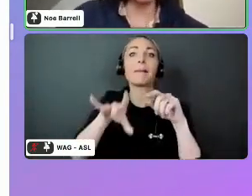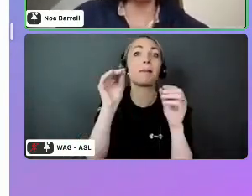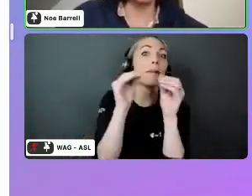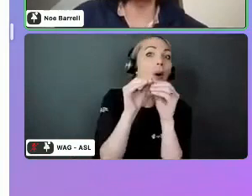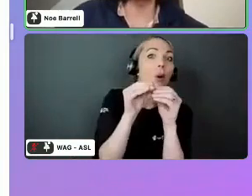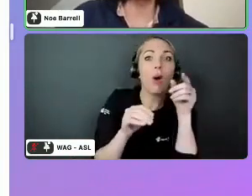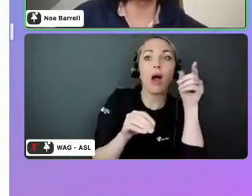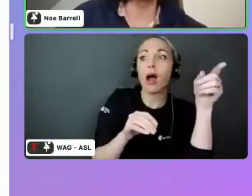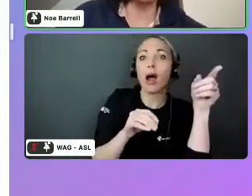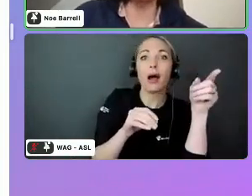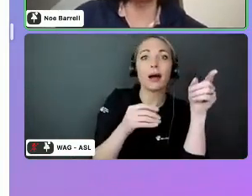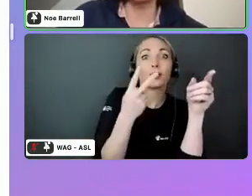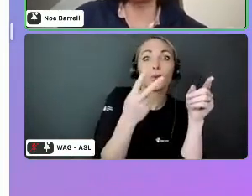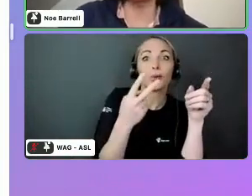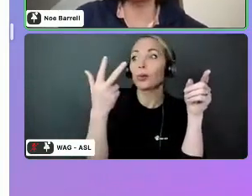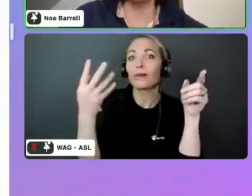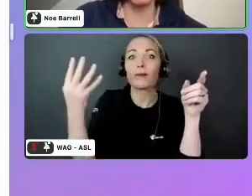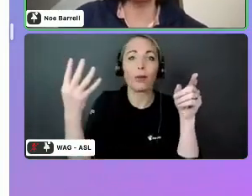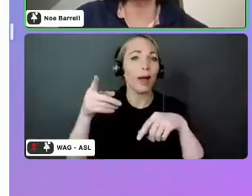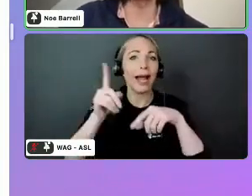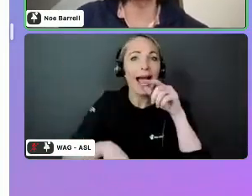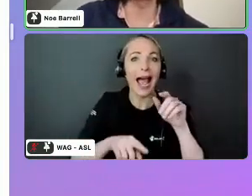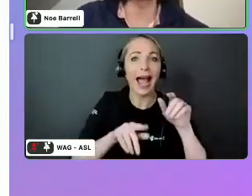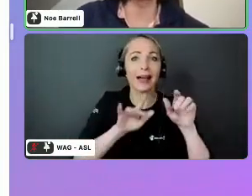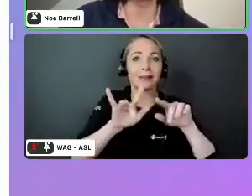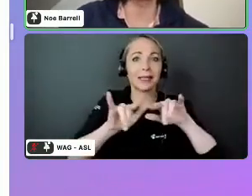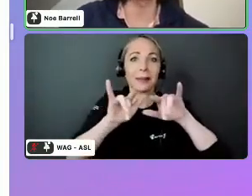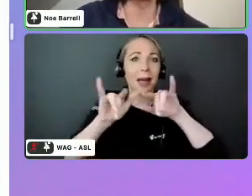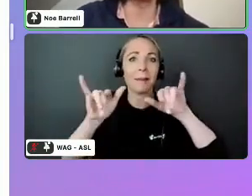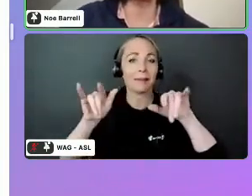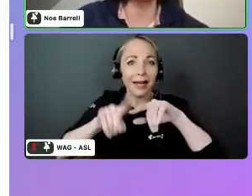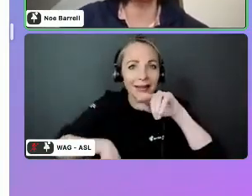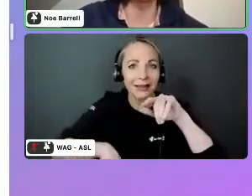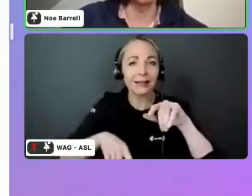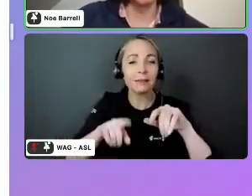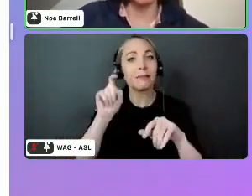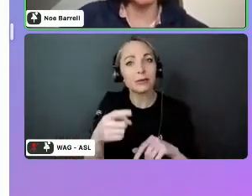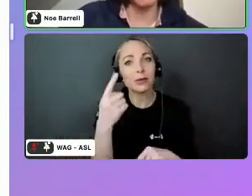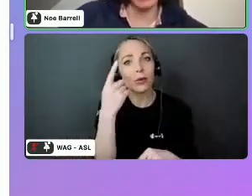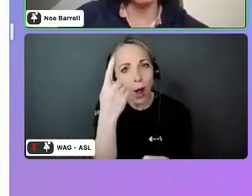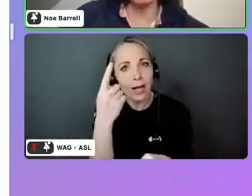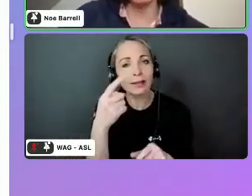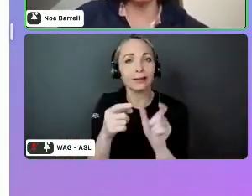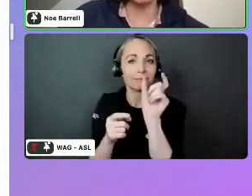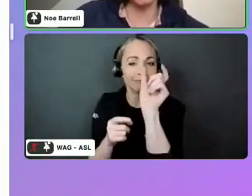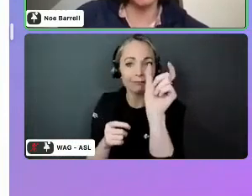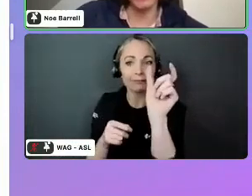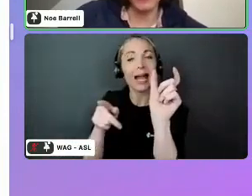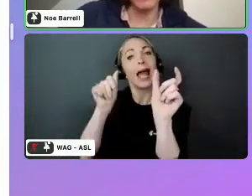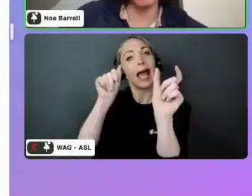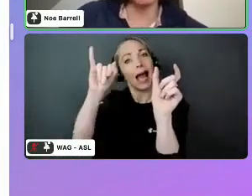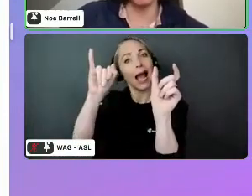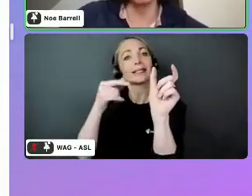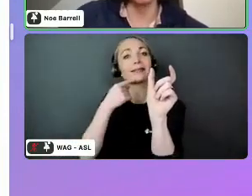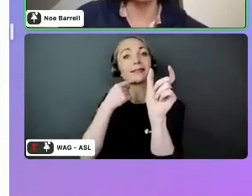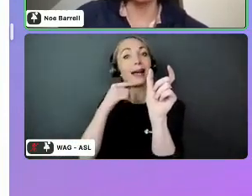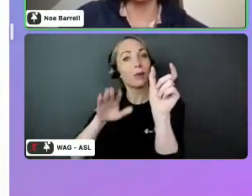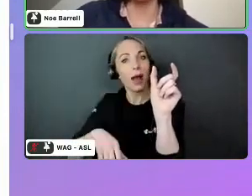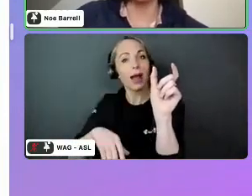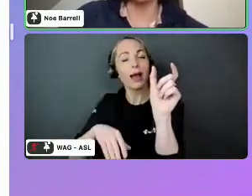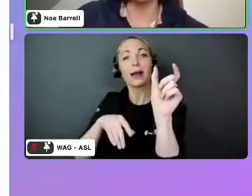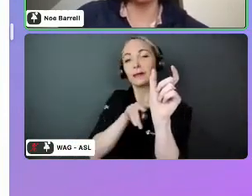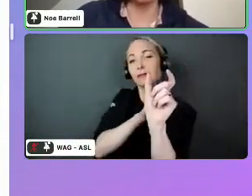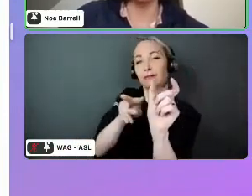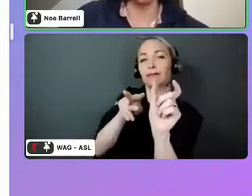that our AI is actually correct in suggesting that tab should be the markup here. And so again, instead of telling the user that they're wrong, we ask